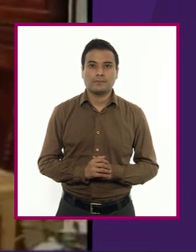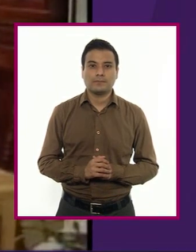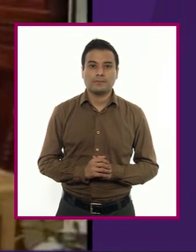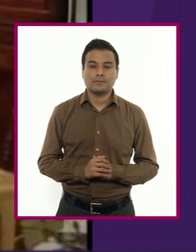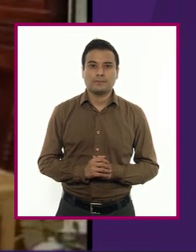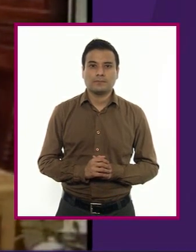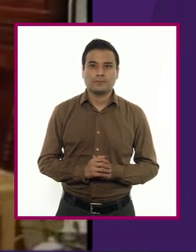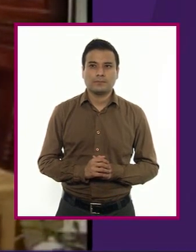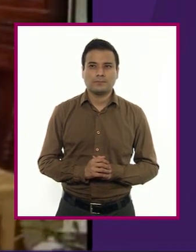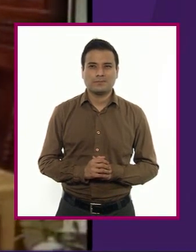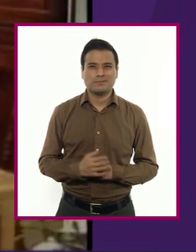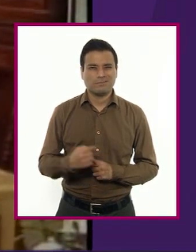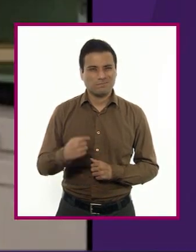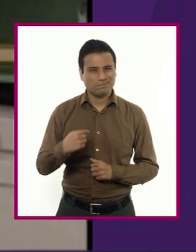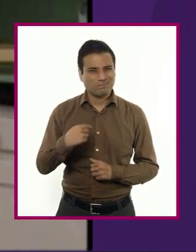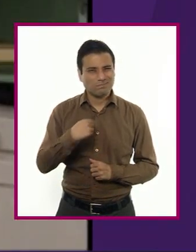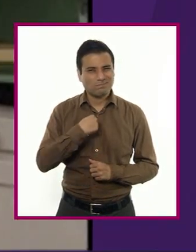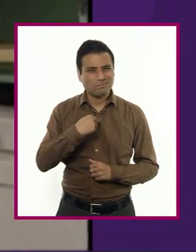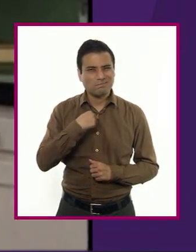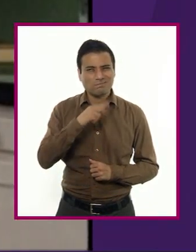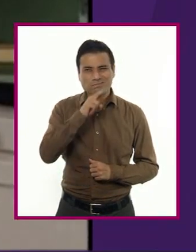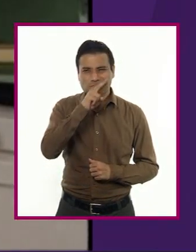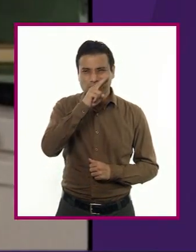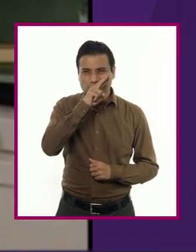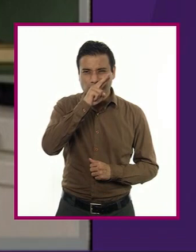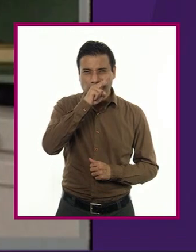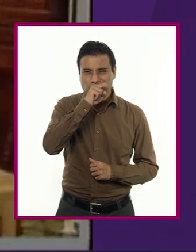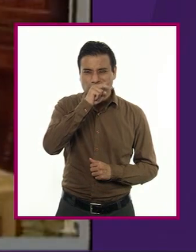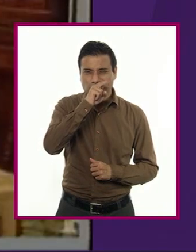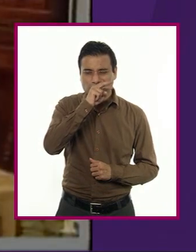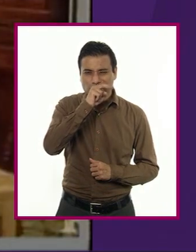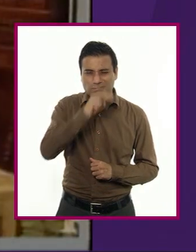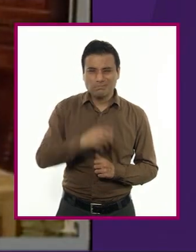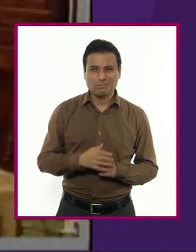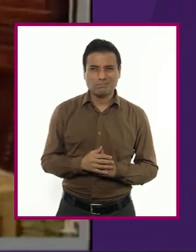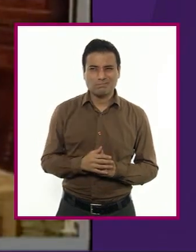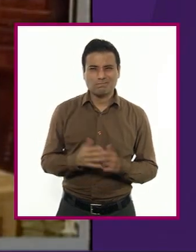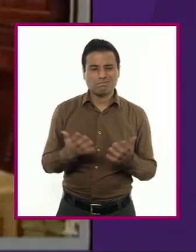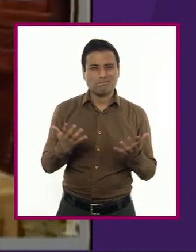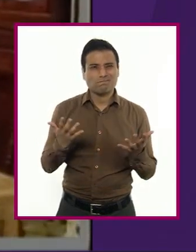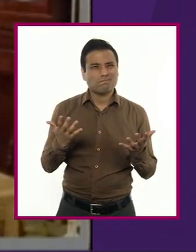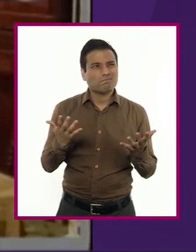I'm very worried about Mark, Sally. Why don't...